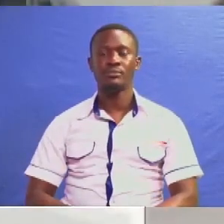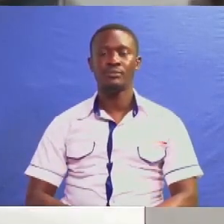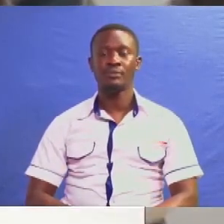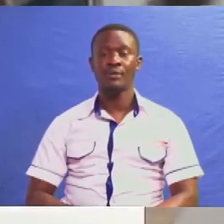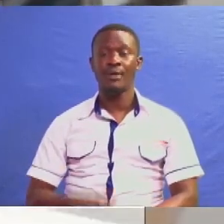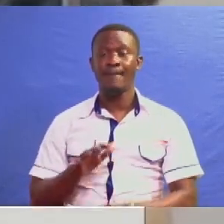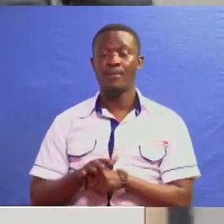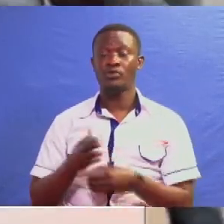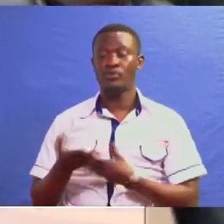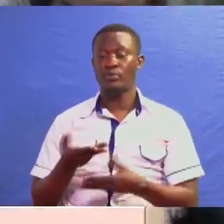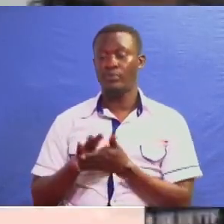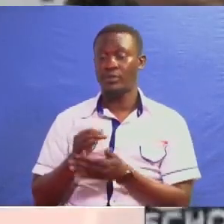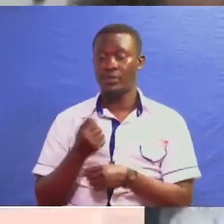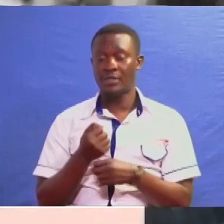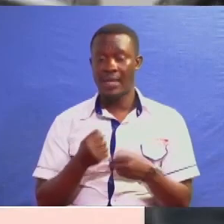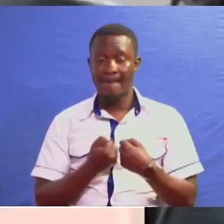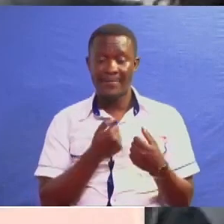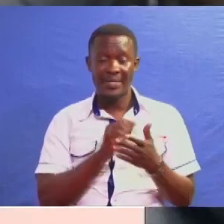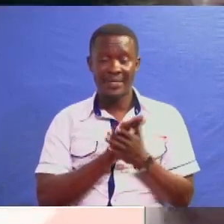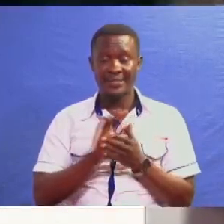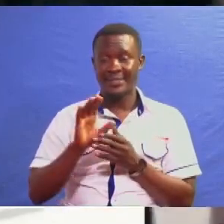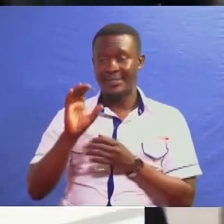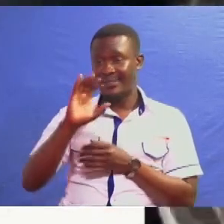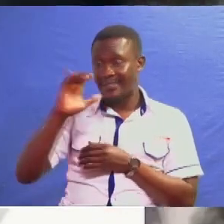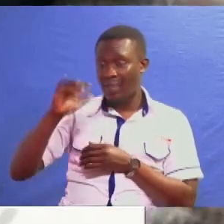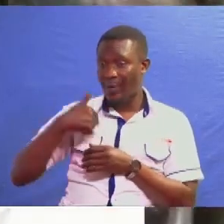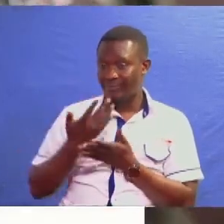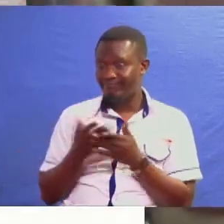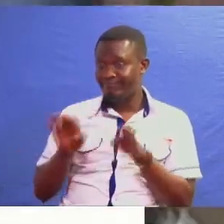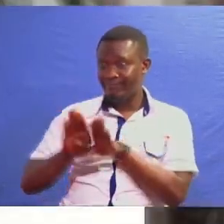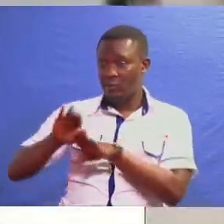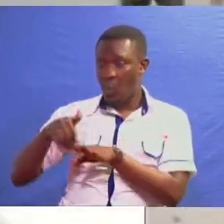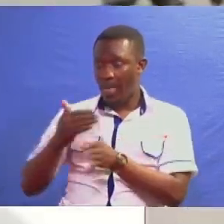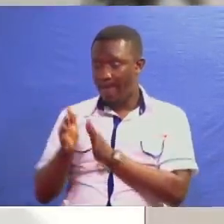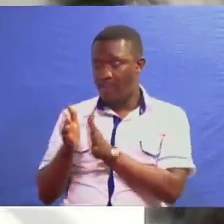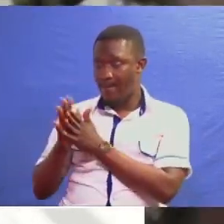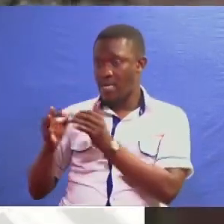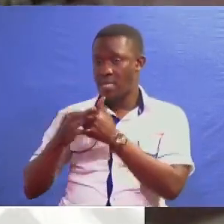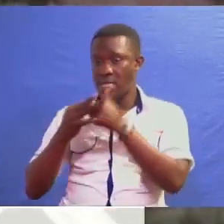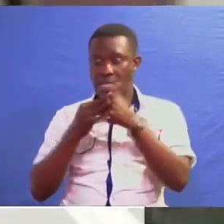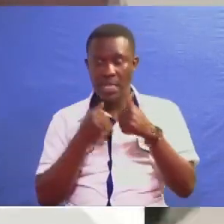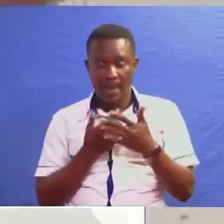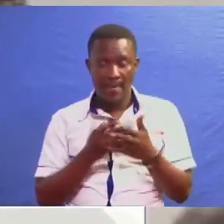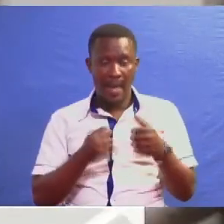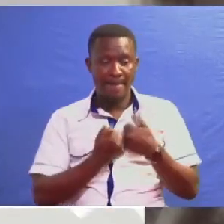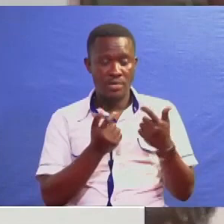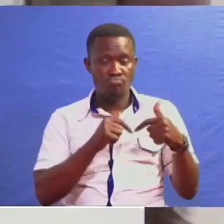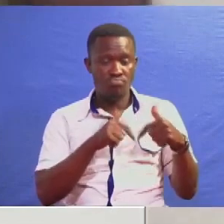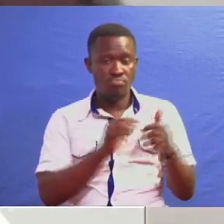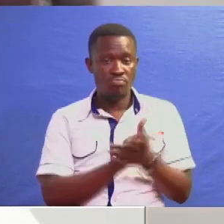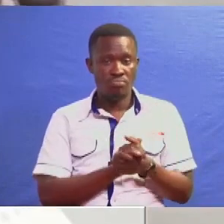Most businesses operating in the CBD remained closed as the planned Nane Nane demonstrations took place today.